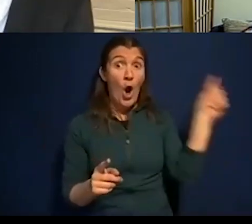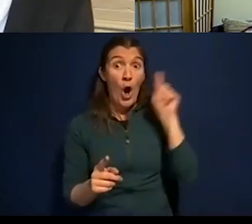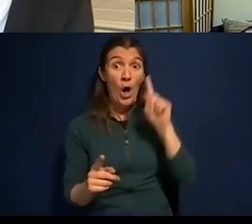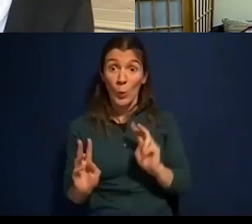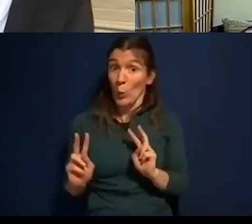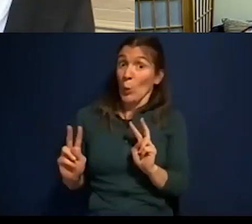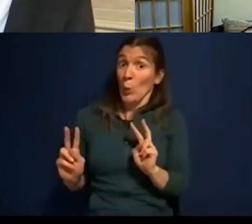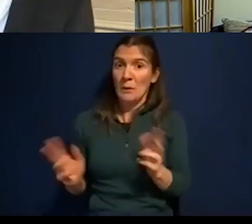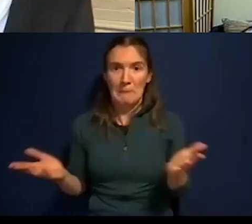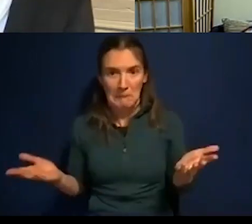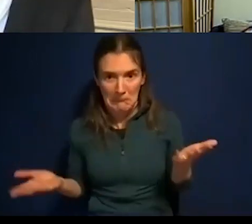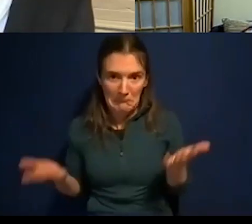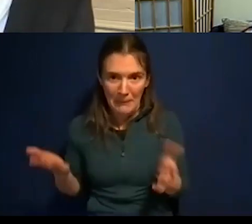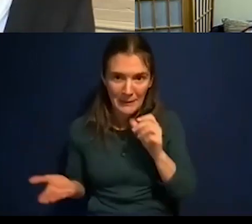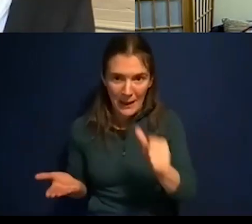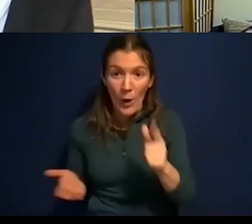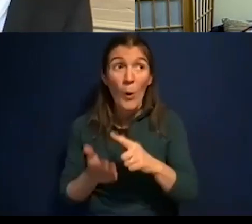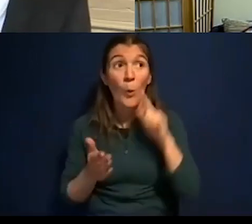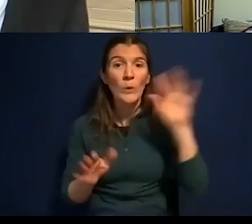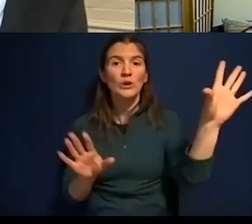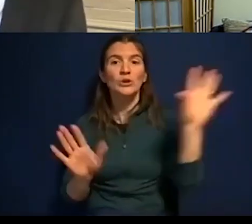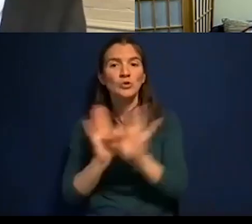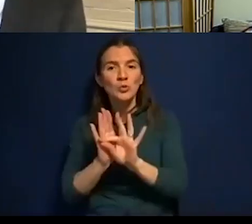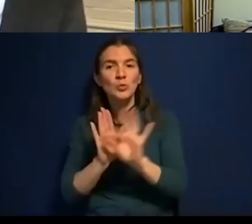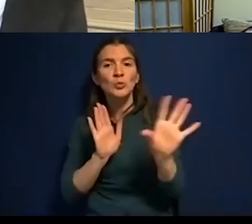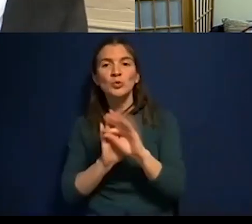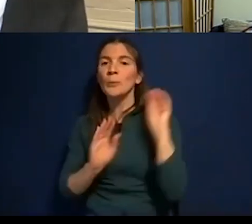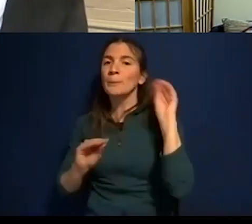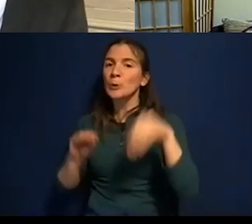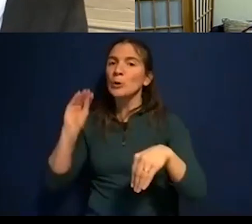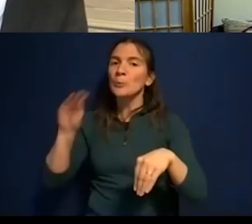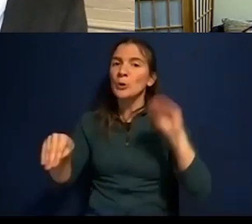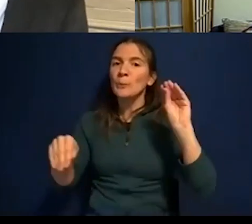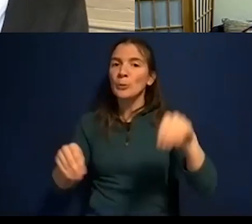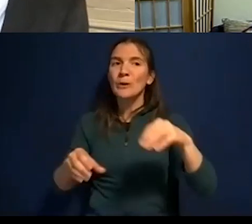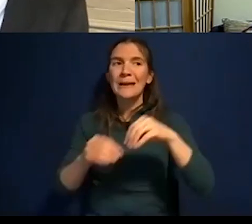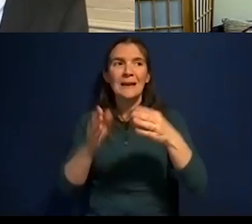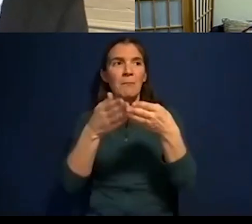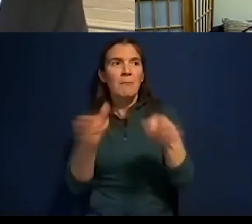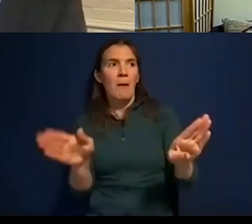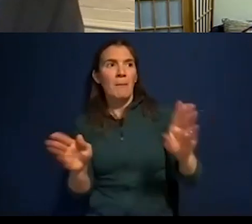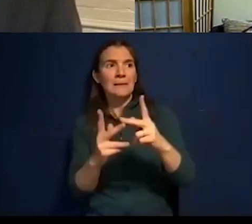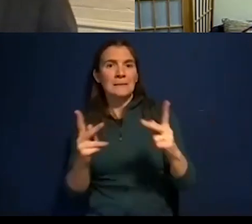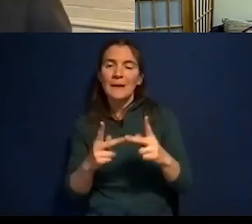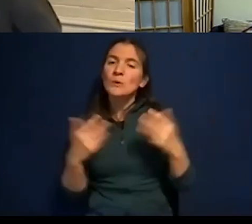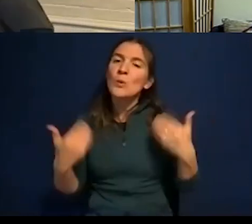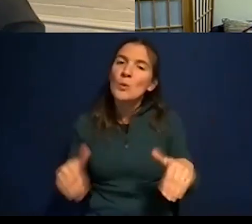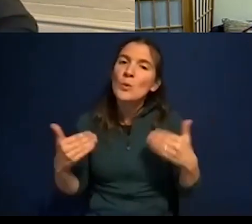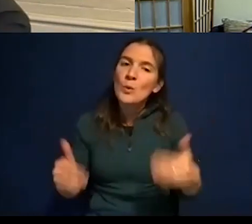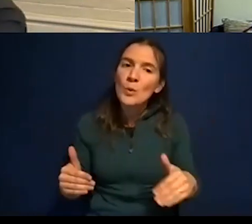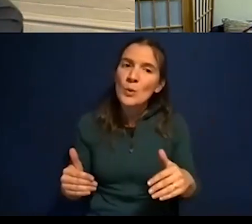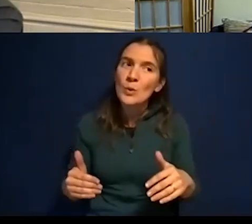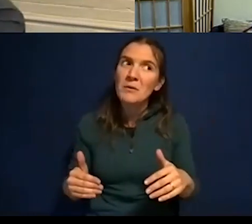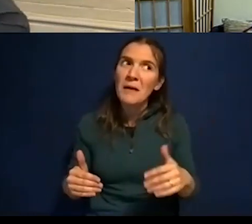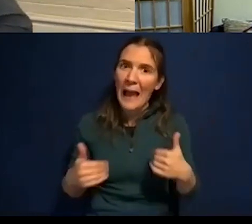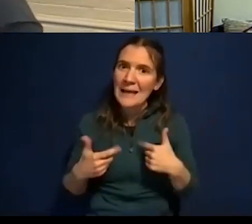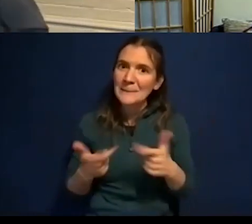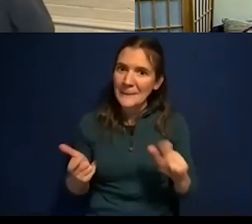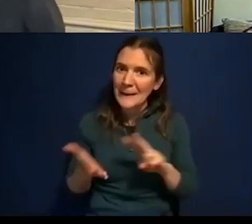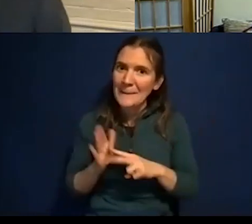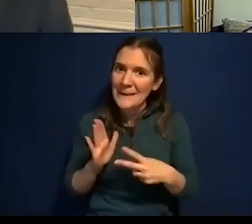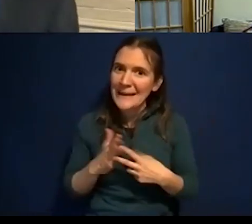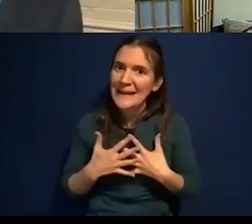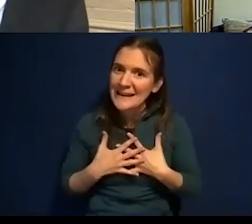so, you know, what we choose to put in these spaces has kind of a lot of meaning attached to